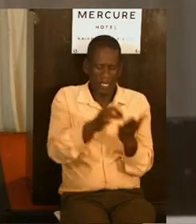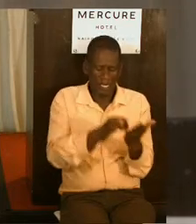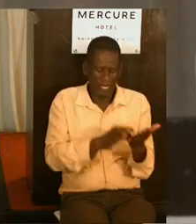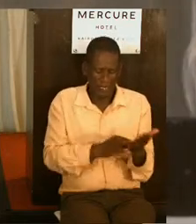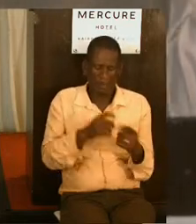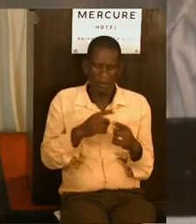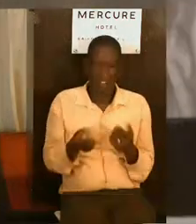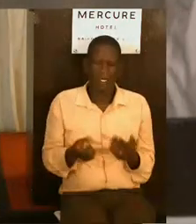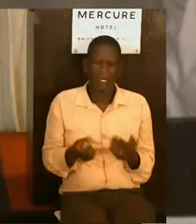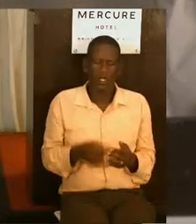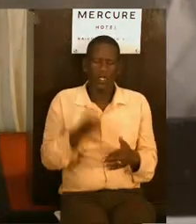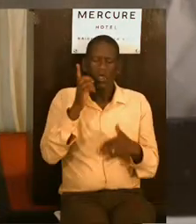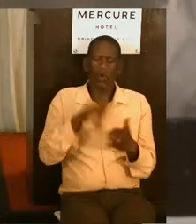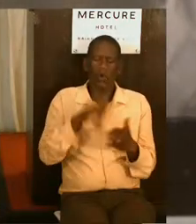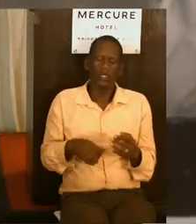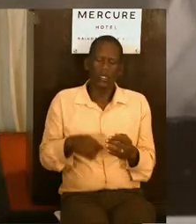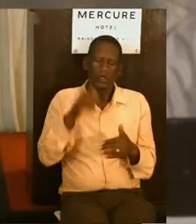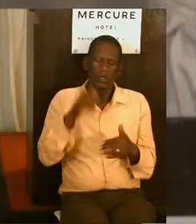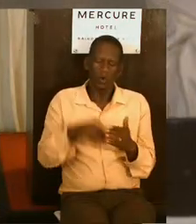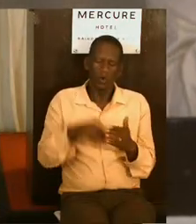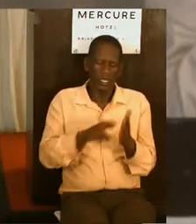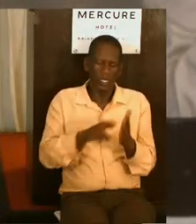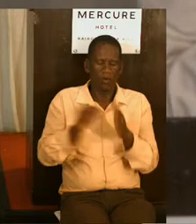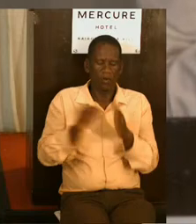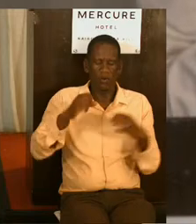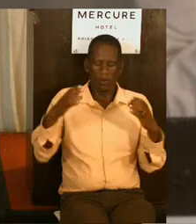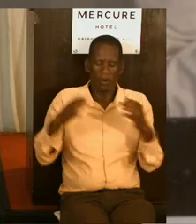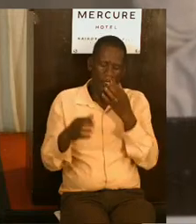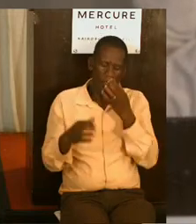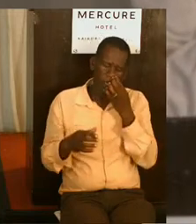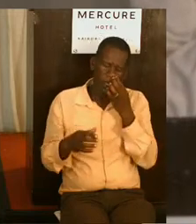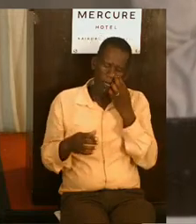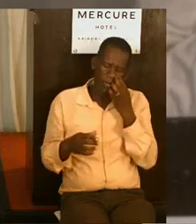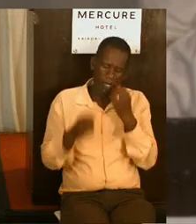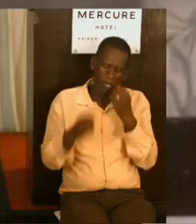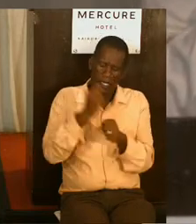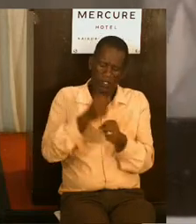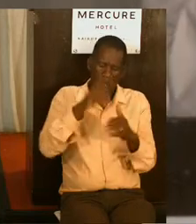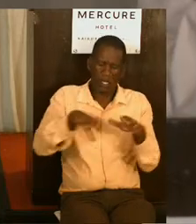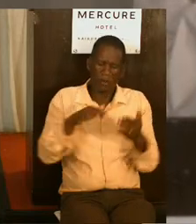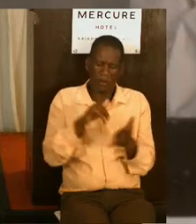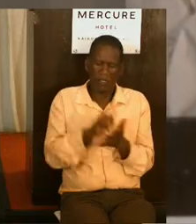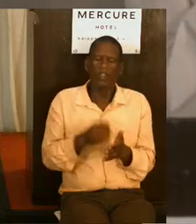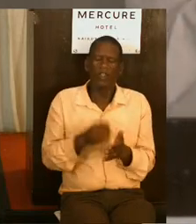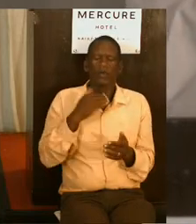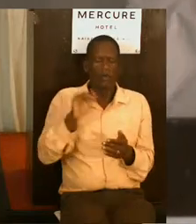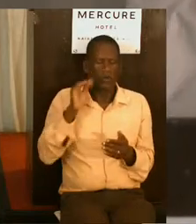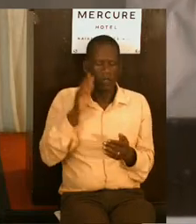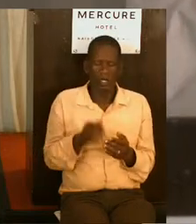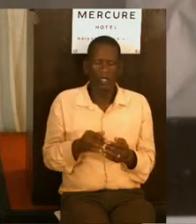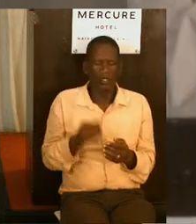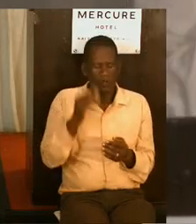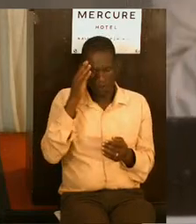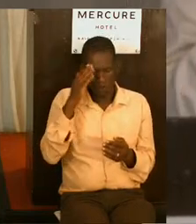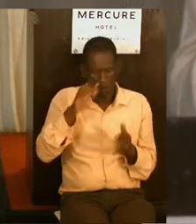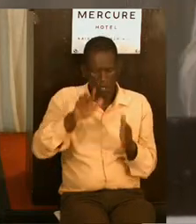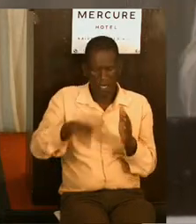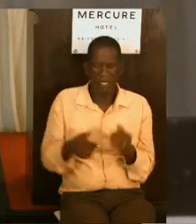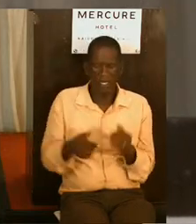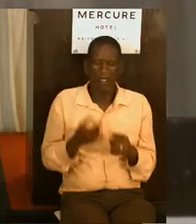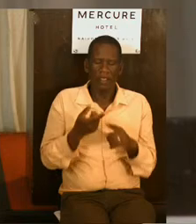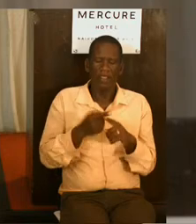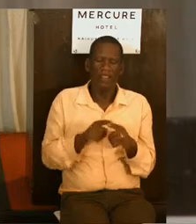but what does the register of political party does about that we would like to hear I would like to know later